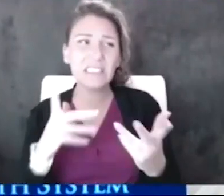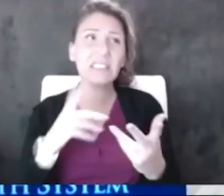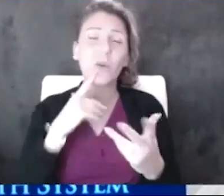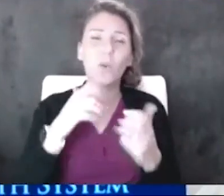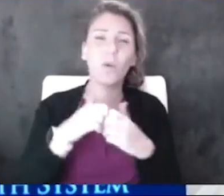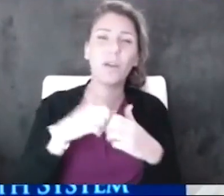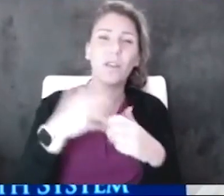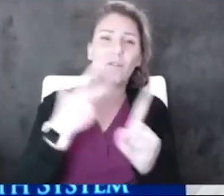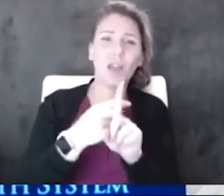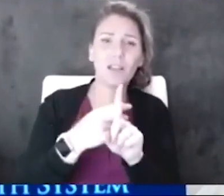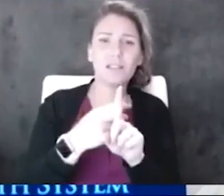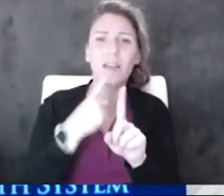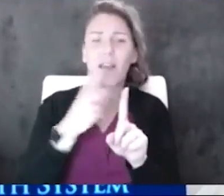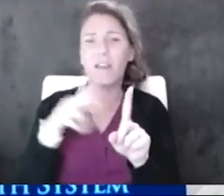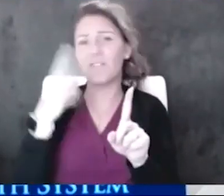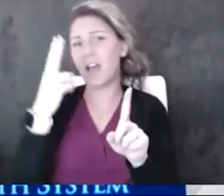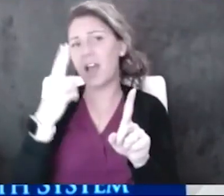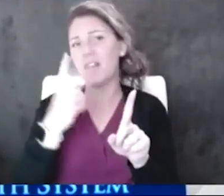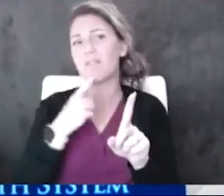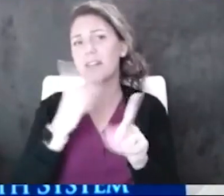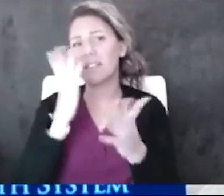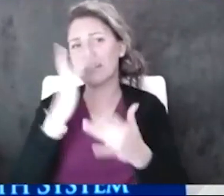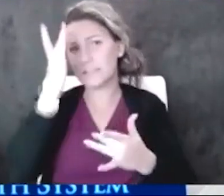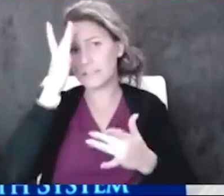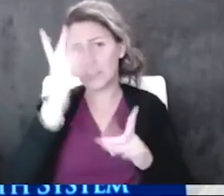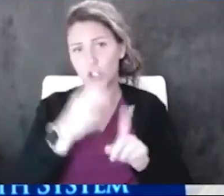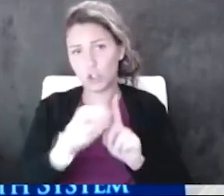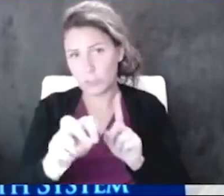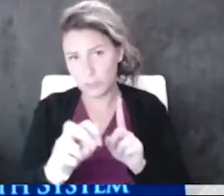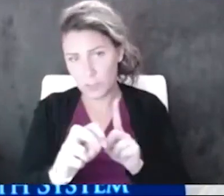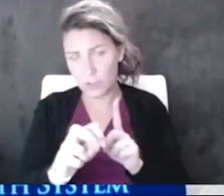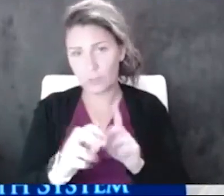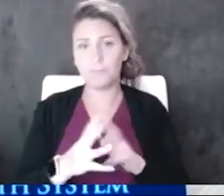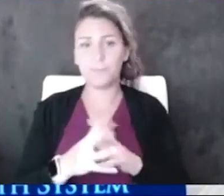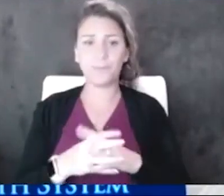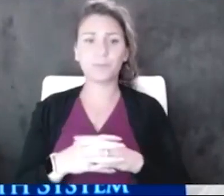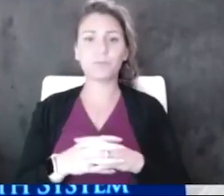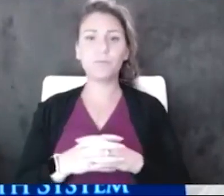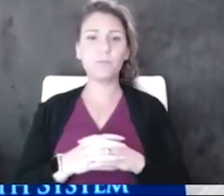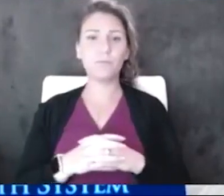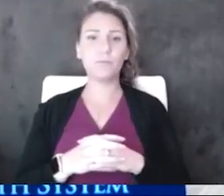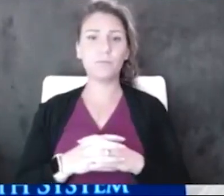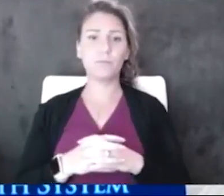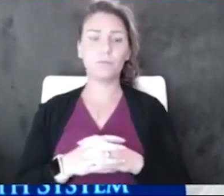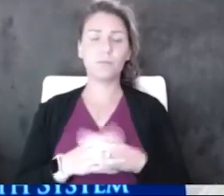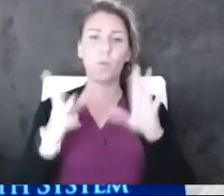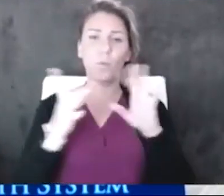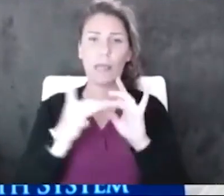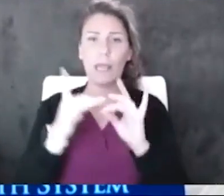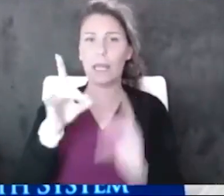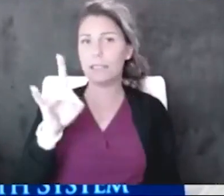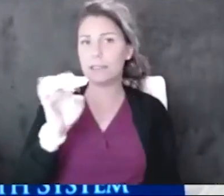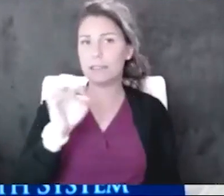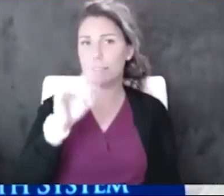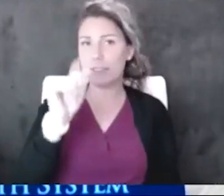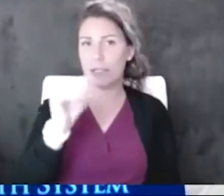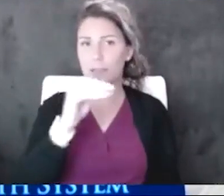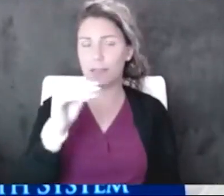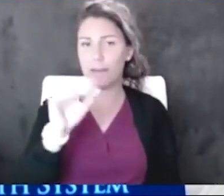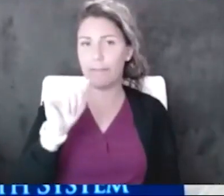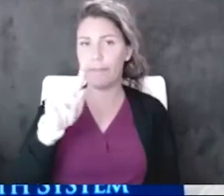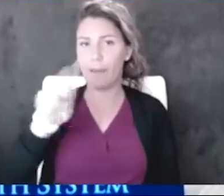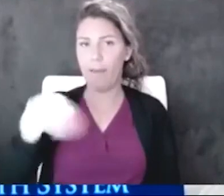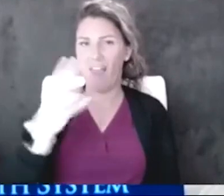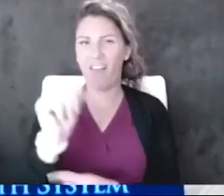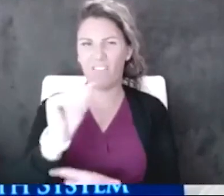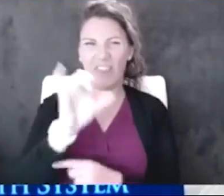have a higher incidence of disease transmission with the Delta variant than you did with the Alpha variant, the original strain, but you are